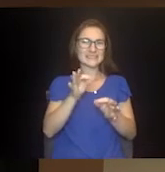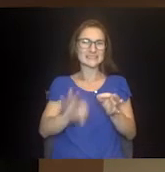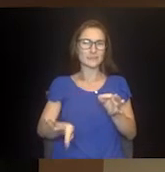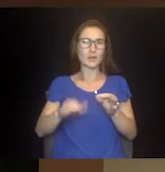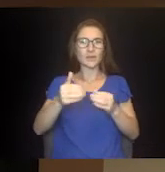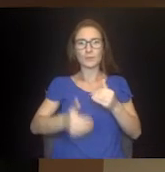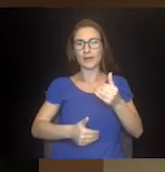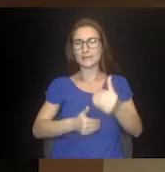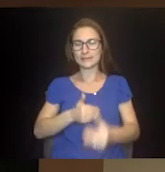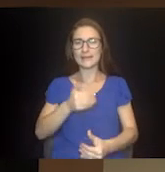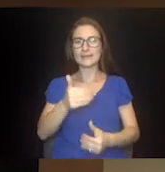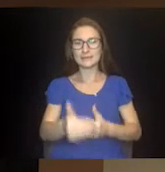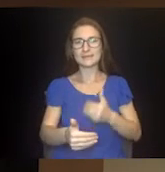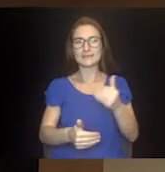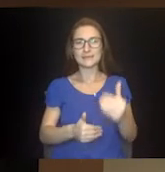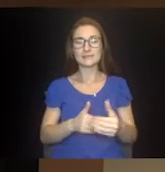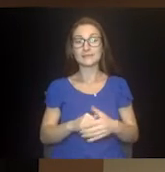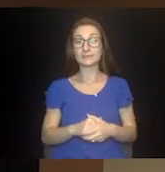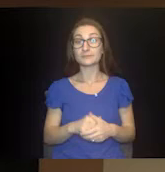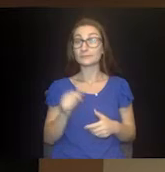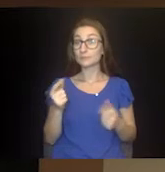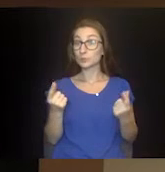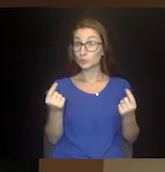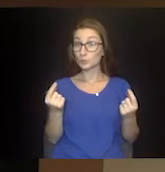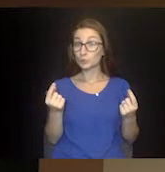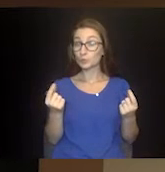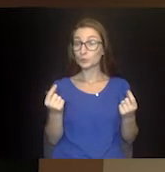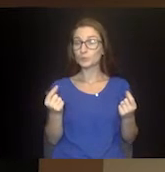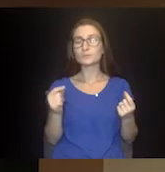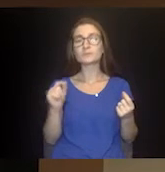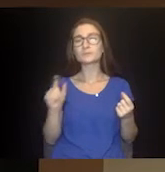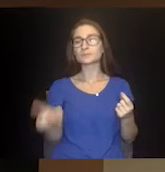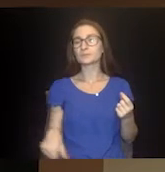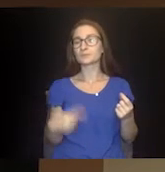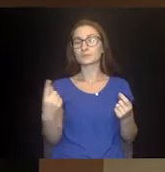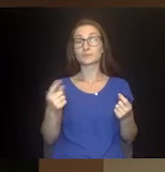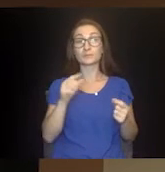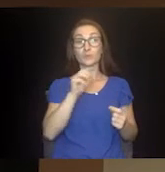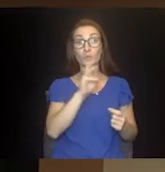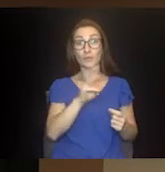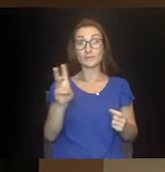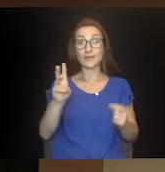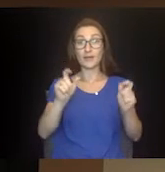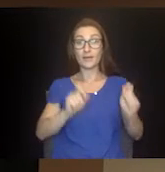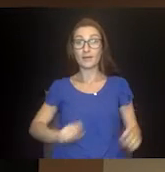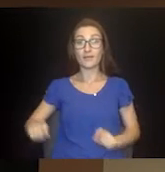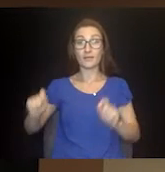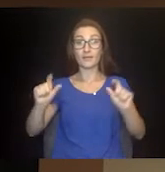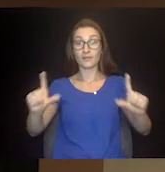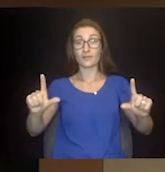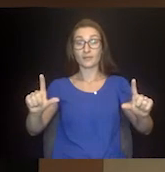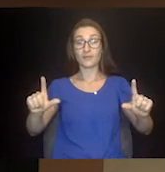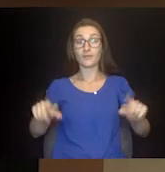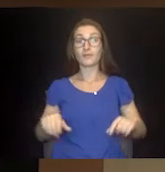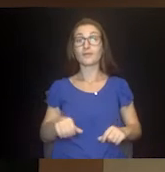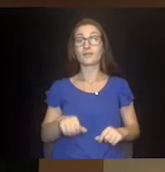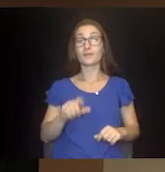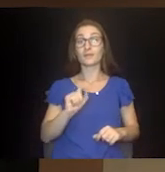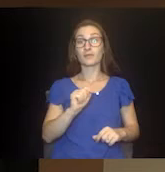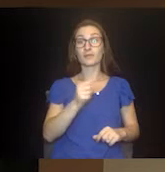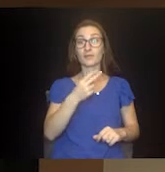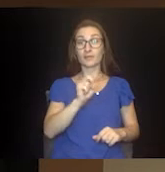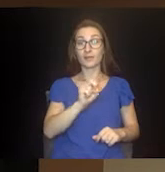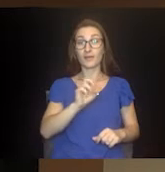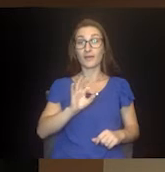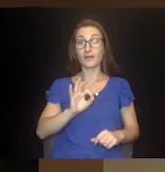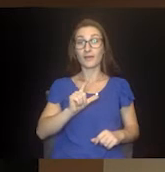It's actually a really simple process. All you got to do is go to our website,